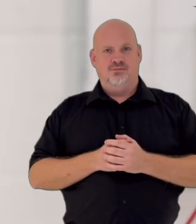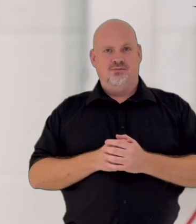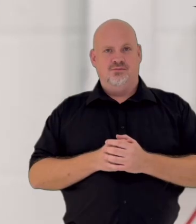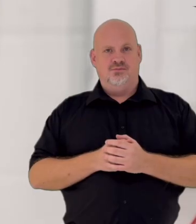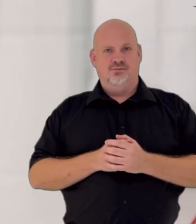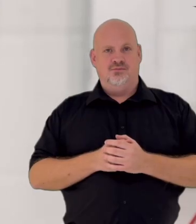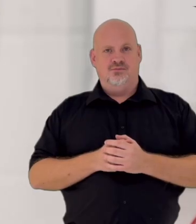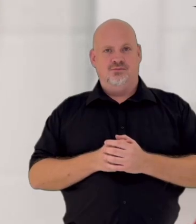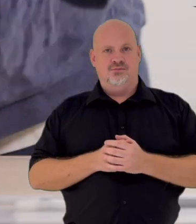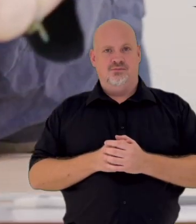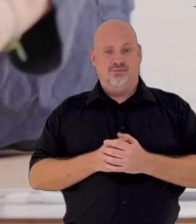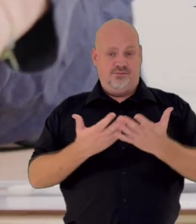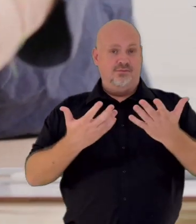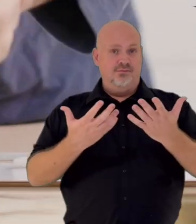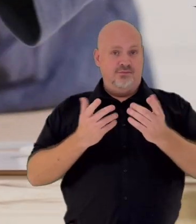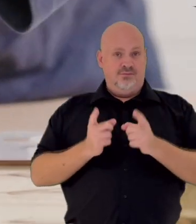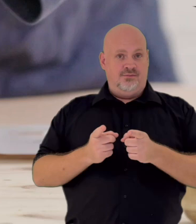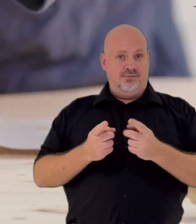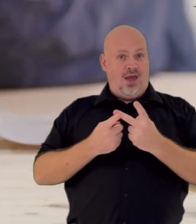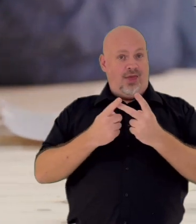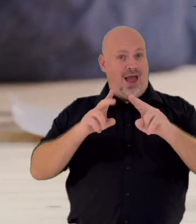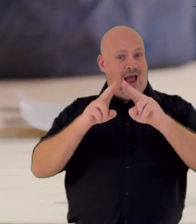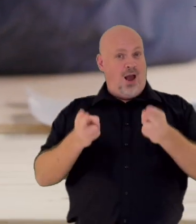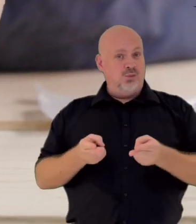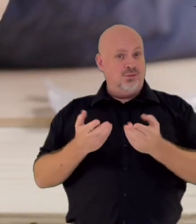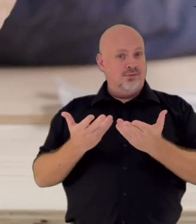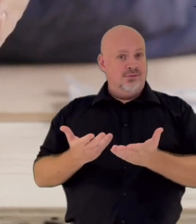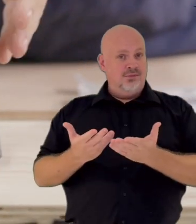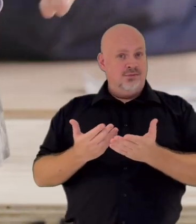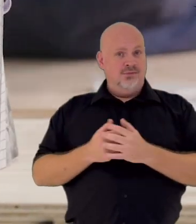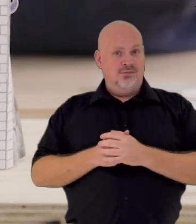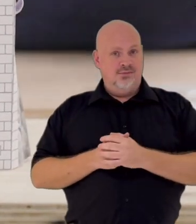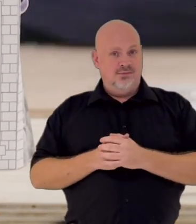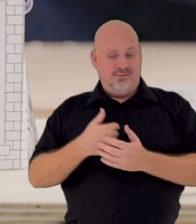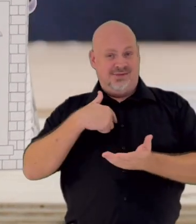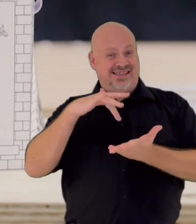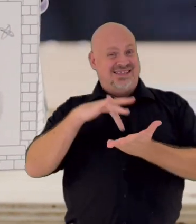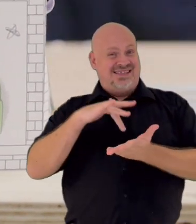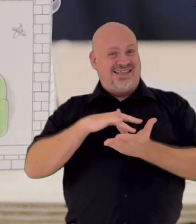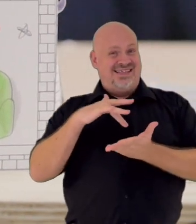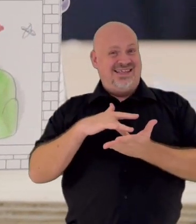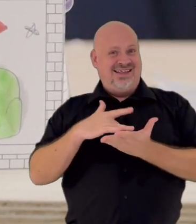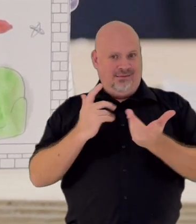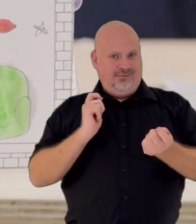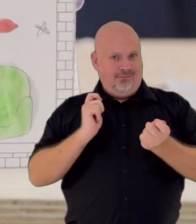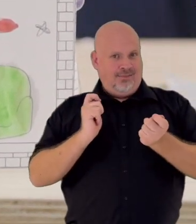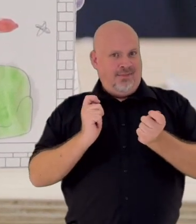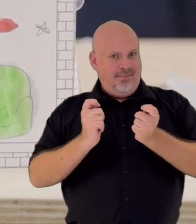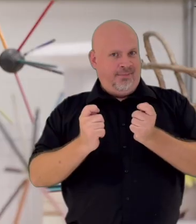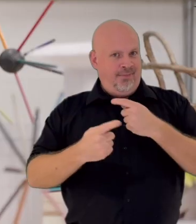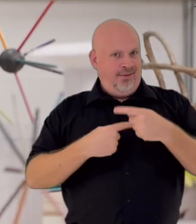So there we have another house in our ever-changing city. Okay, now we're